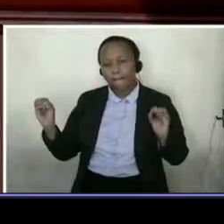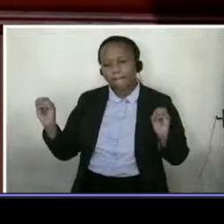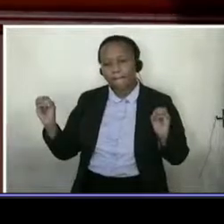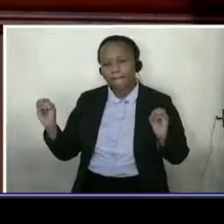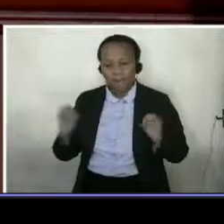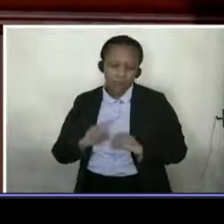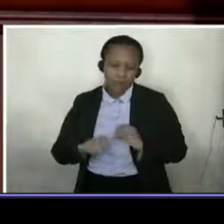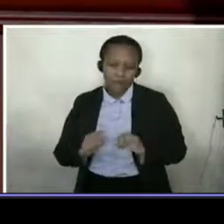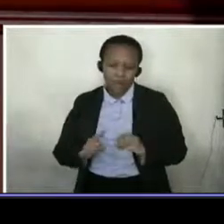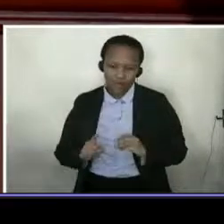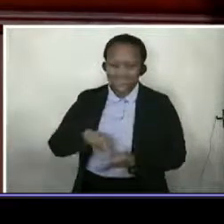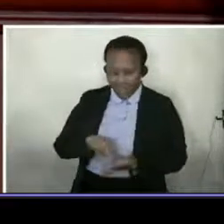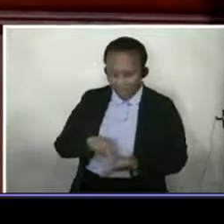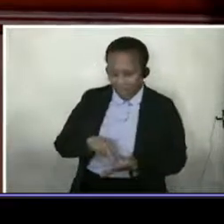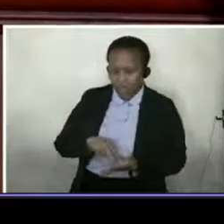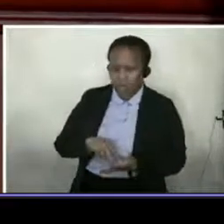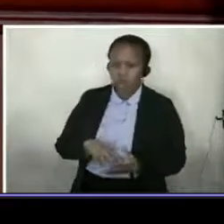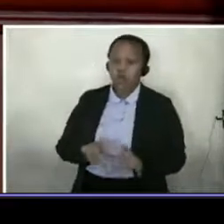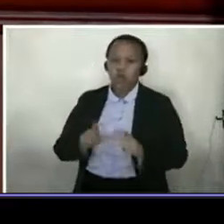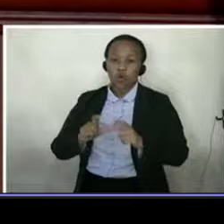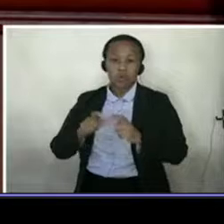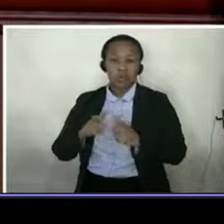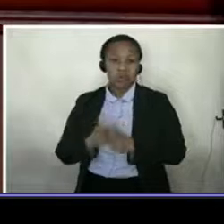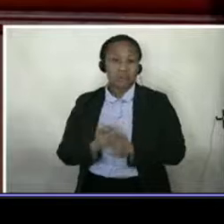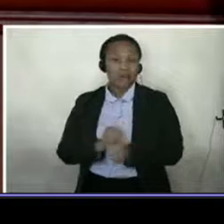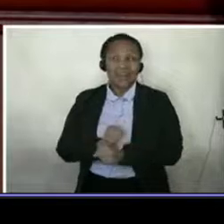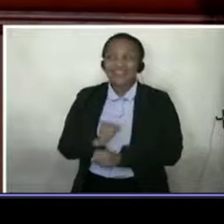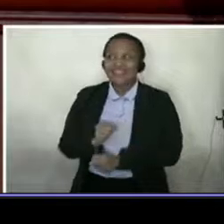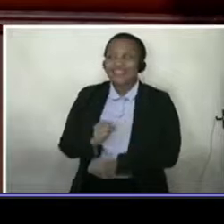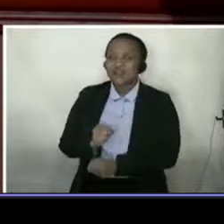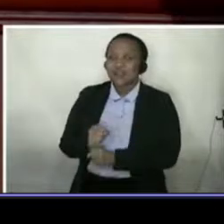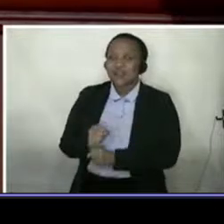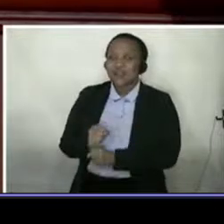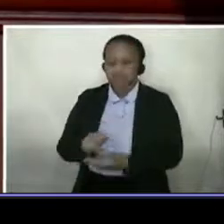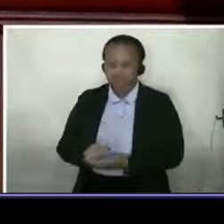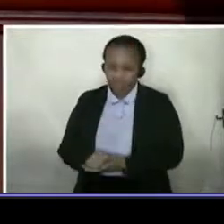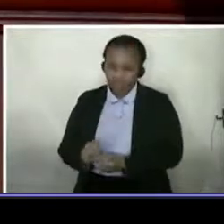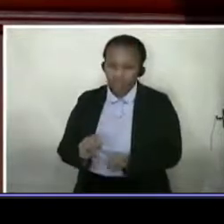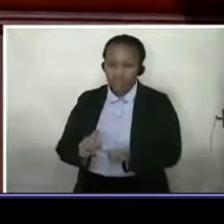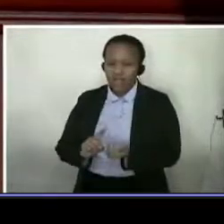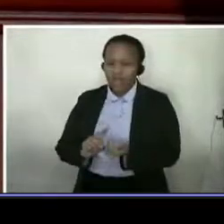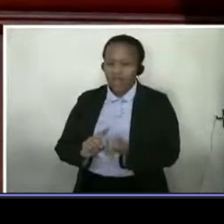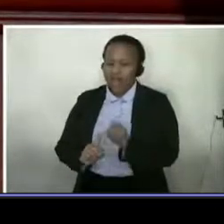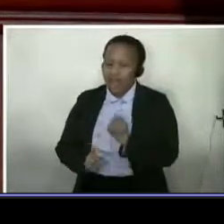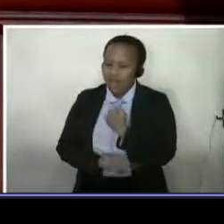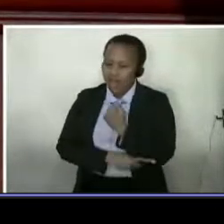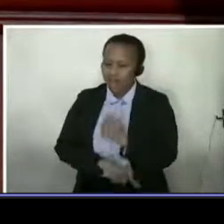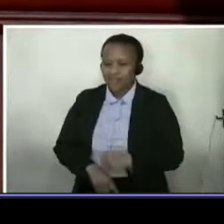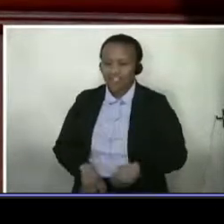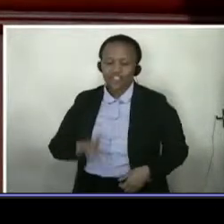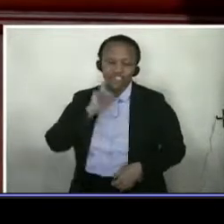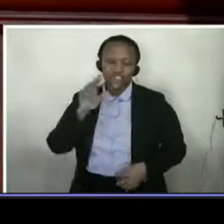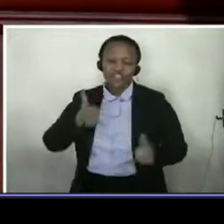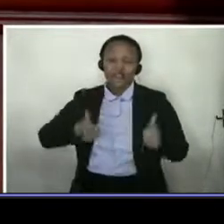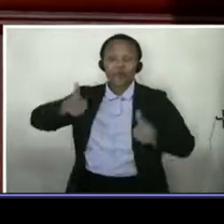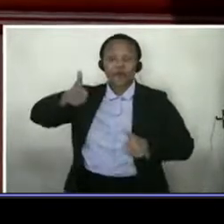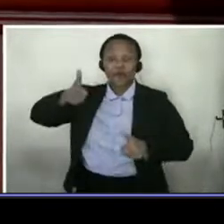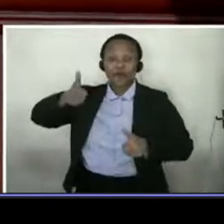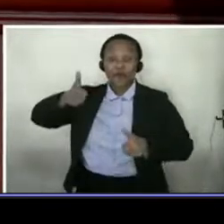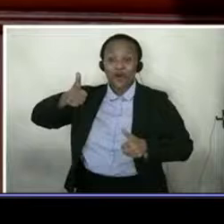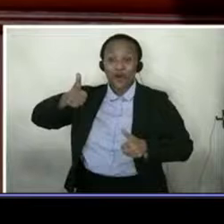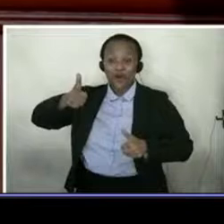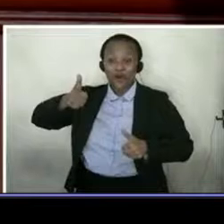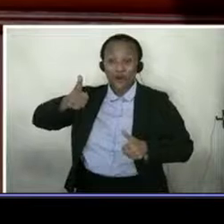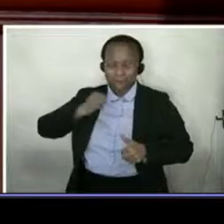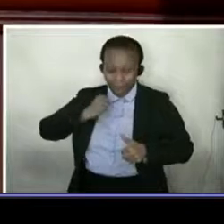has never attended. So that's the thing that we cannot talk about. Lastly, Tisho Mkhulu, uKhawula, my